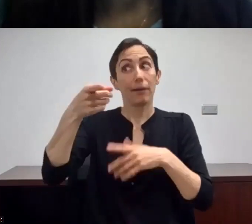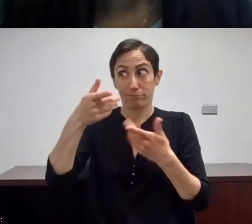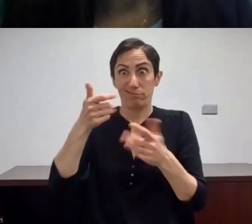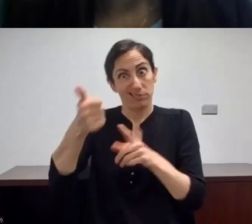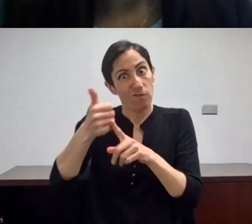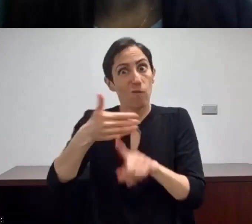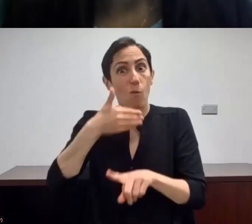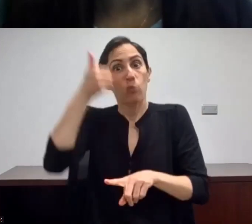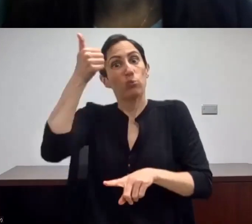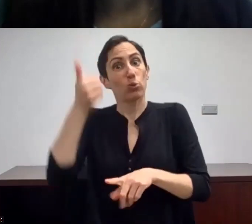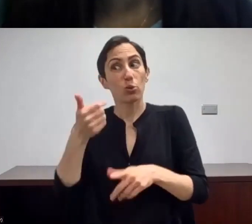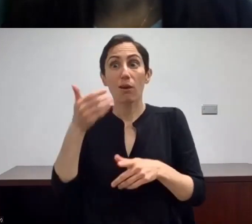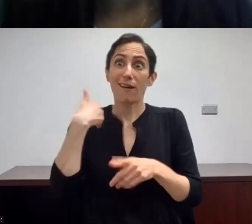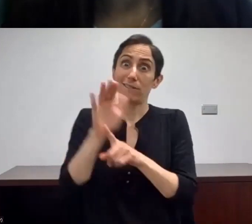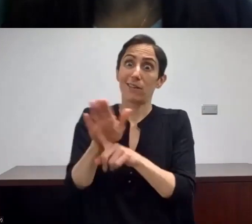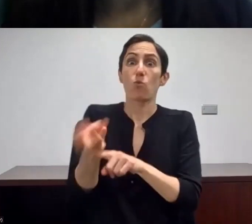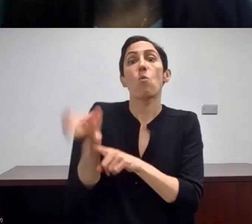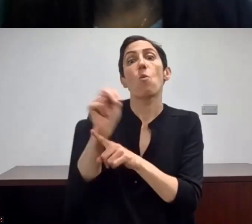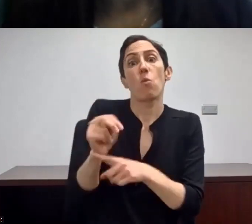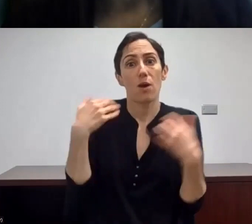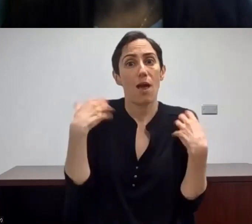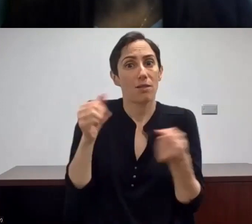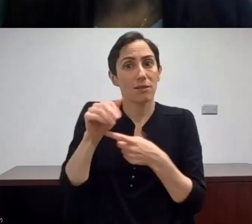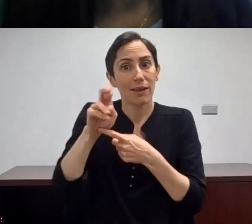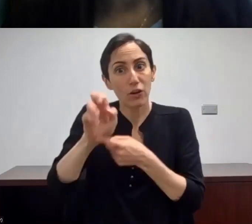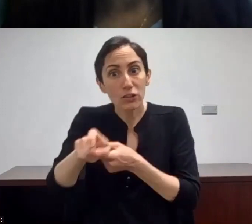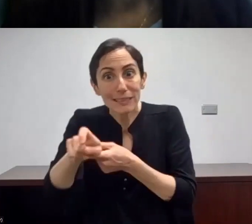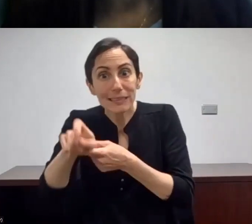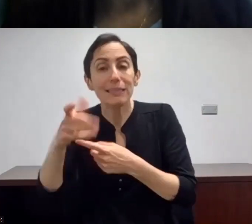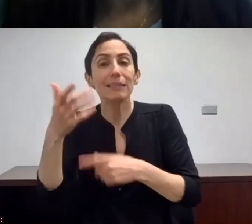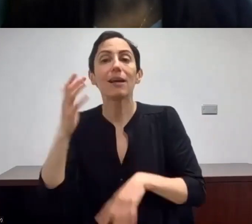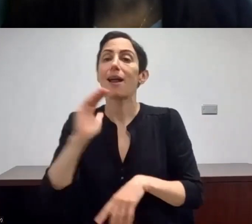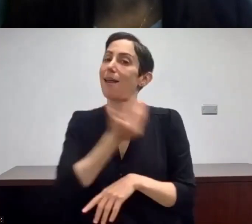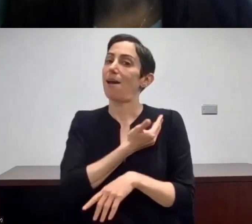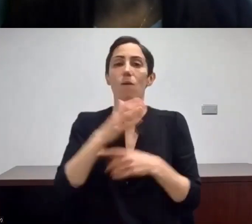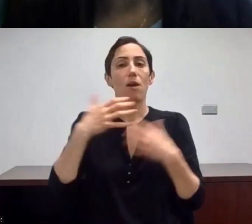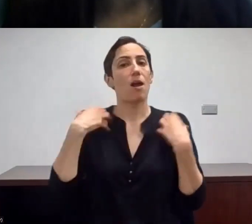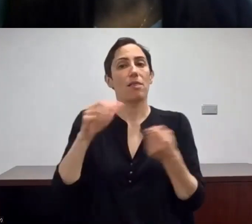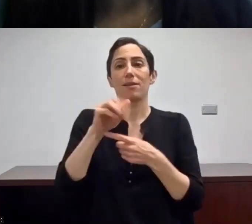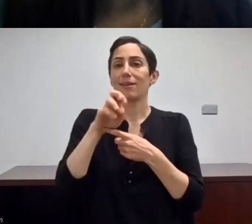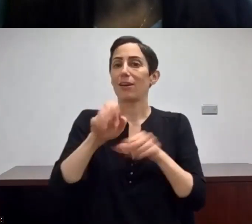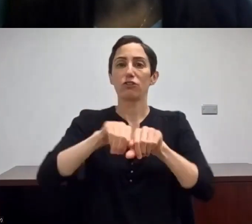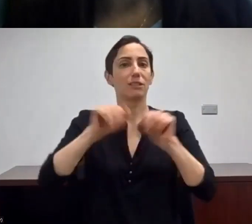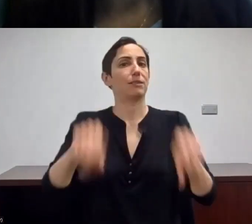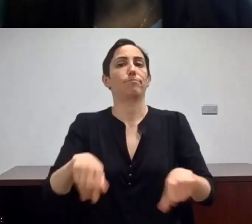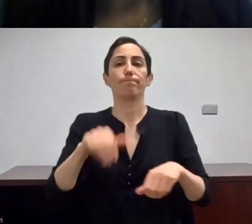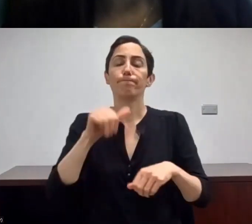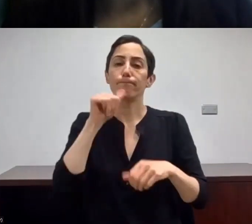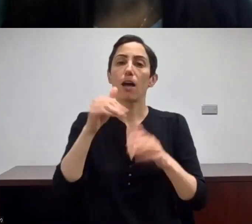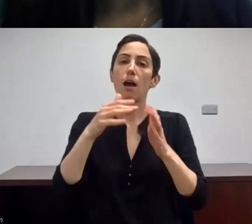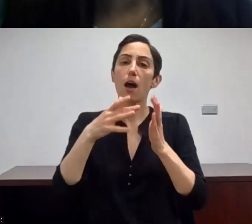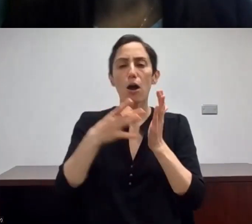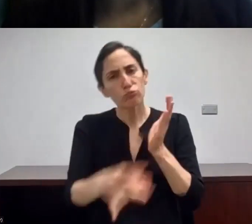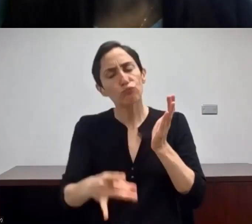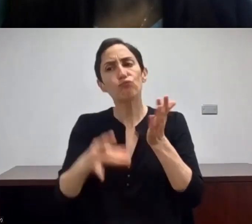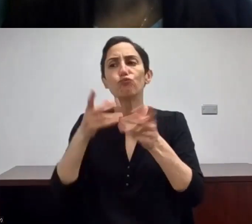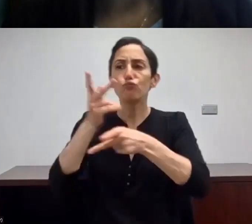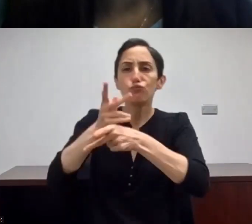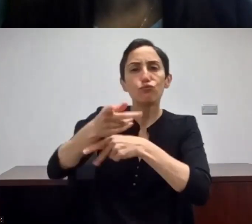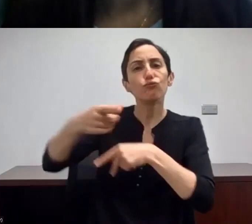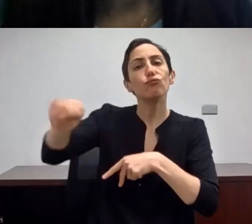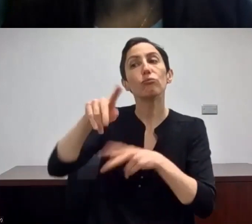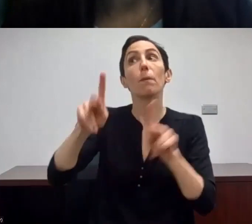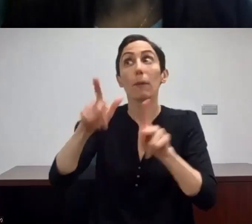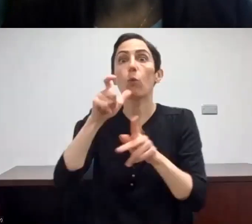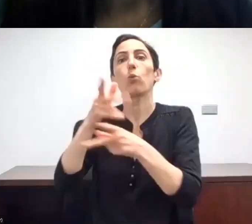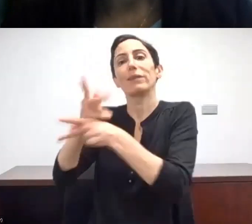a caregiver is. And our healthcare system is not good at addressing the needs of caregivers, making sure there's good